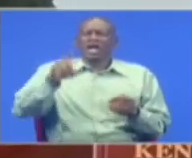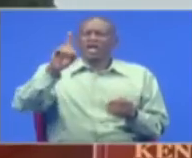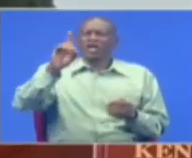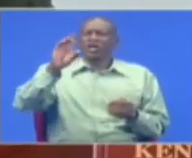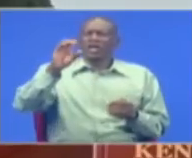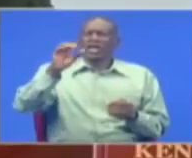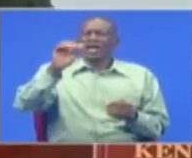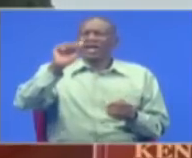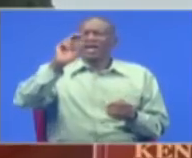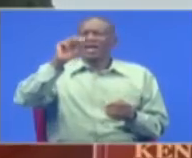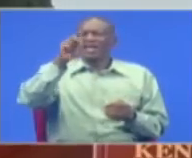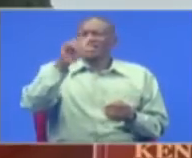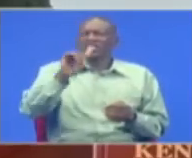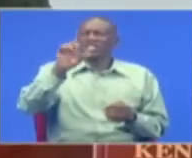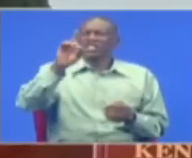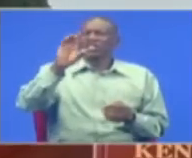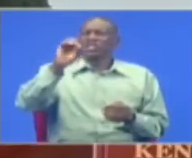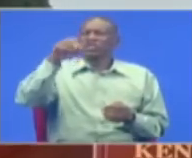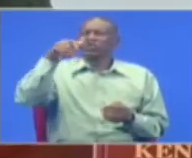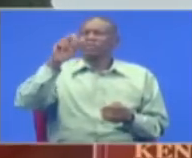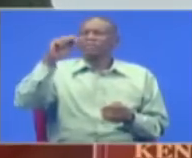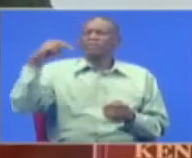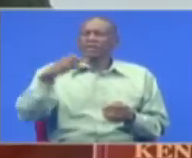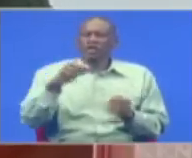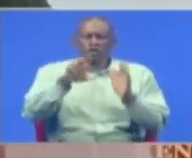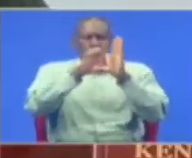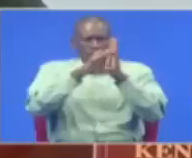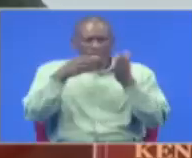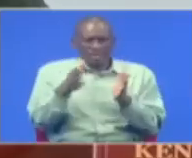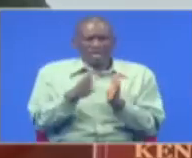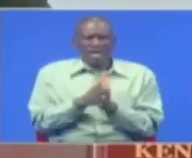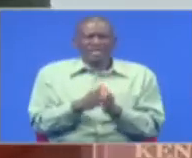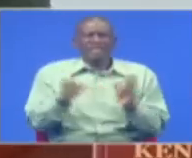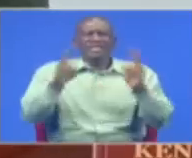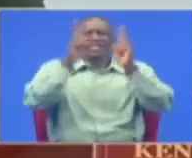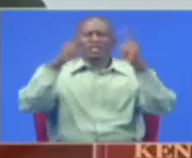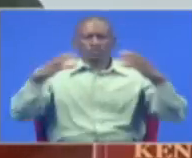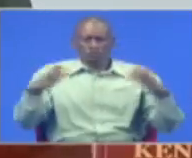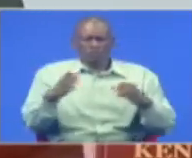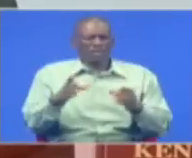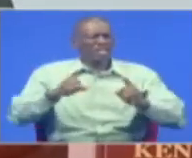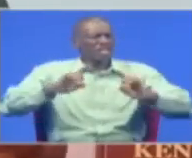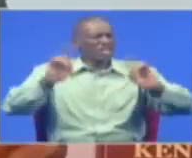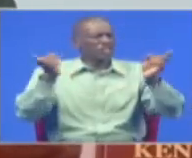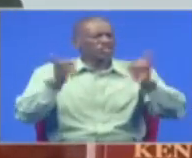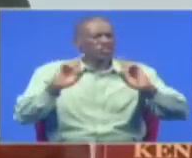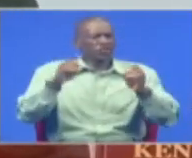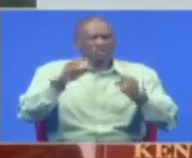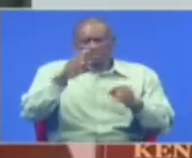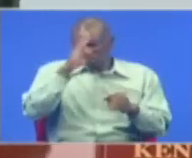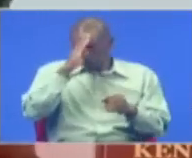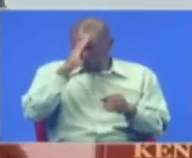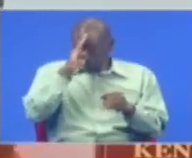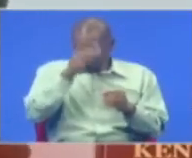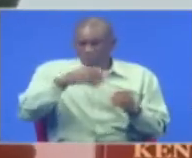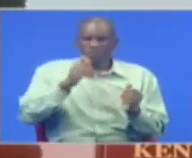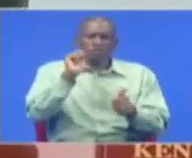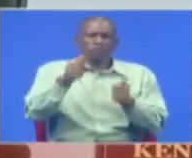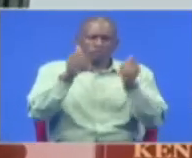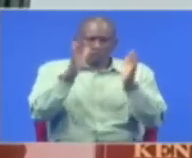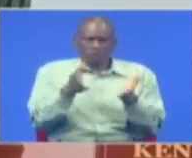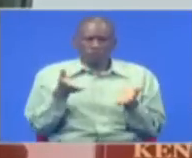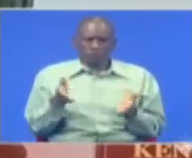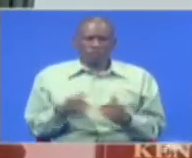an anti-doping agency in place. The international community is no longer doubting our sportspersons.